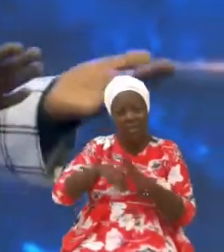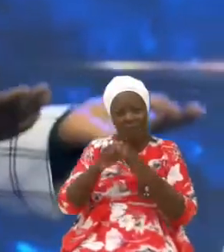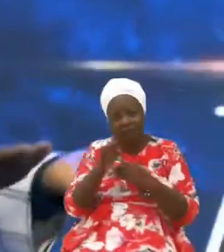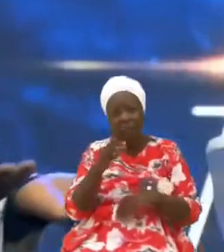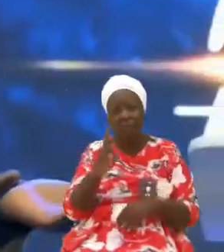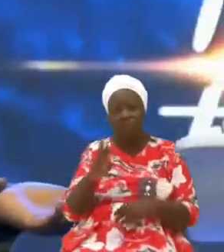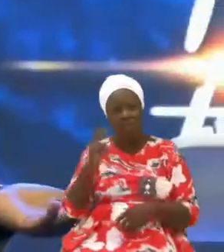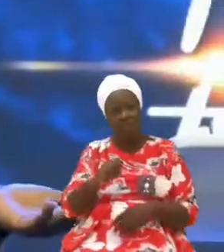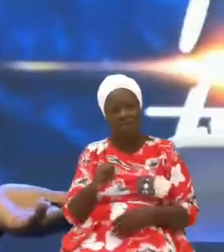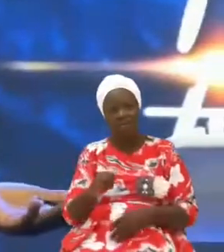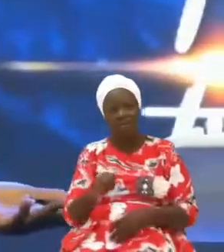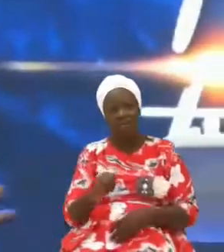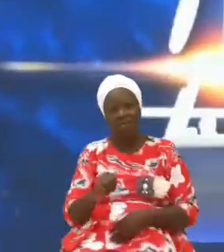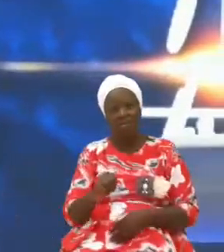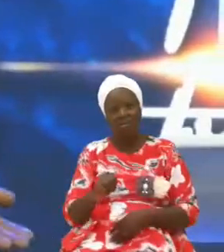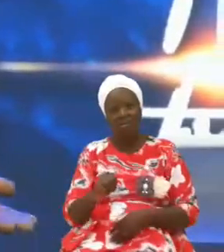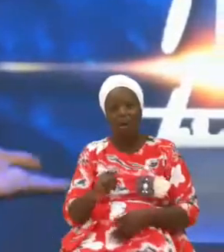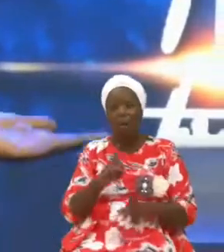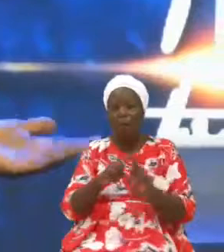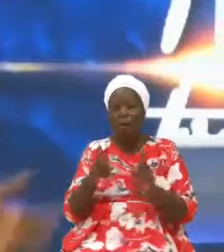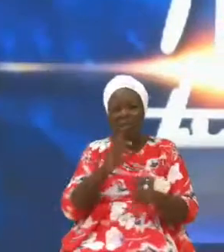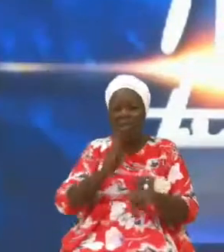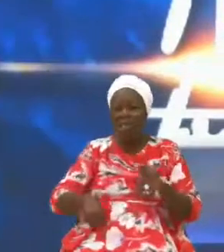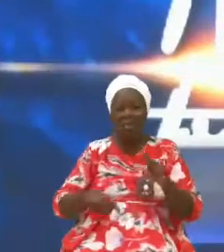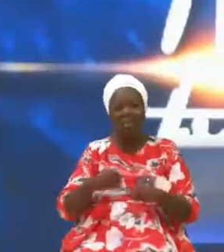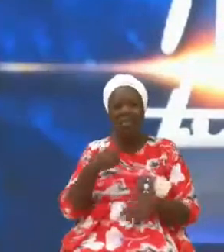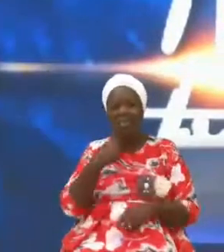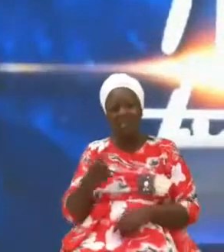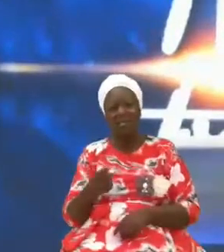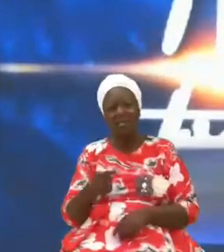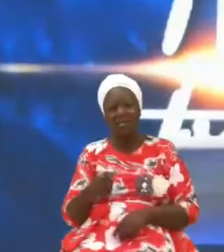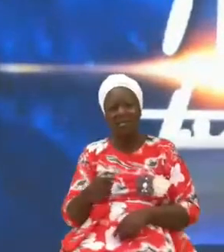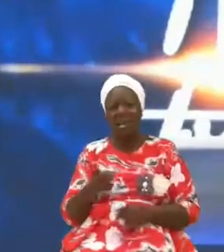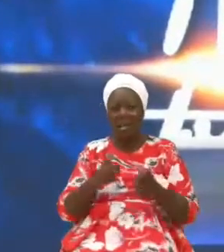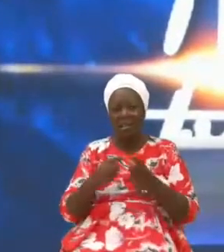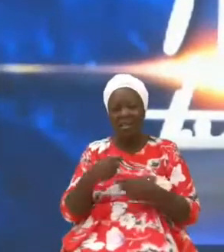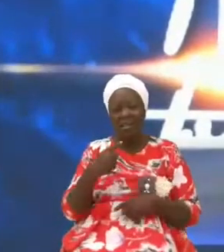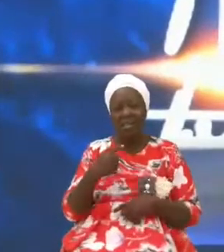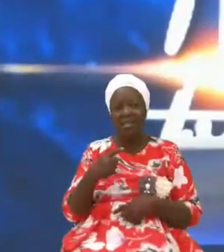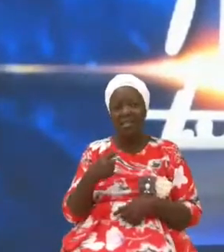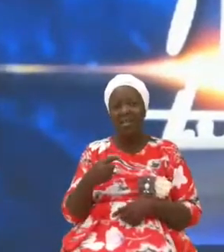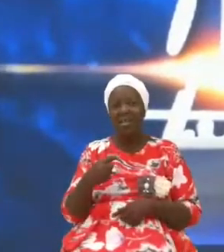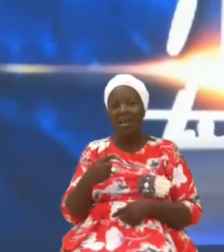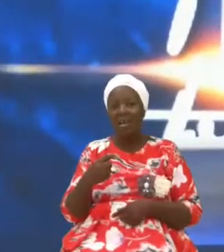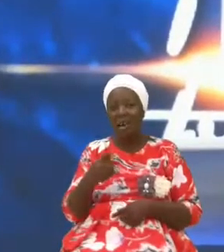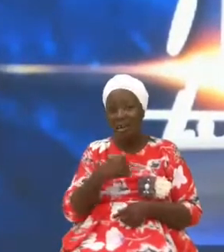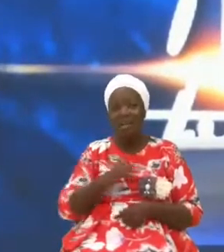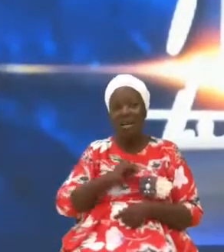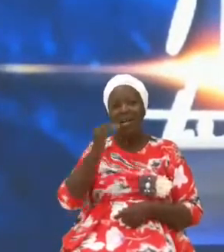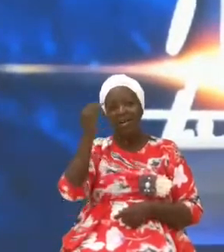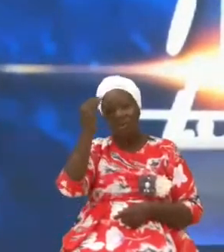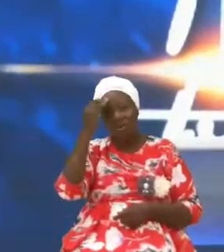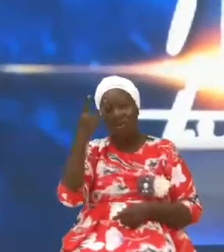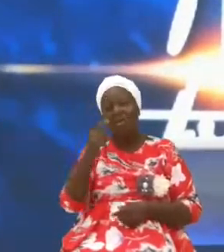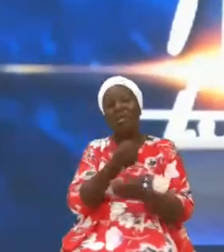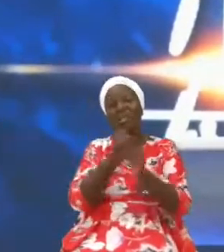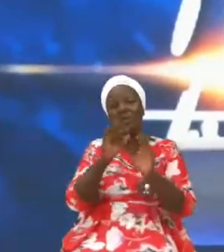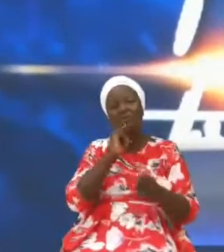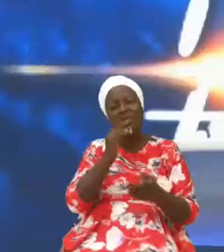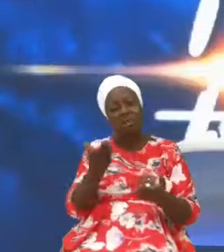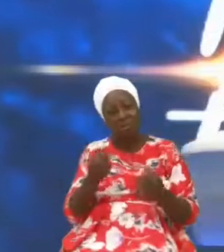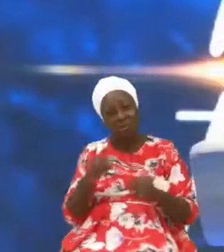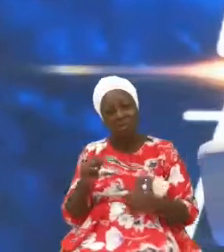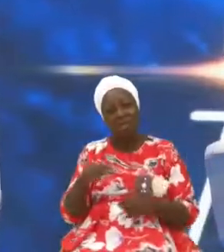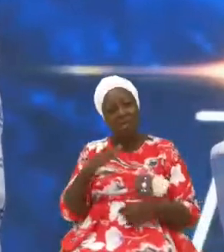the Deliverer is standing right in front of them. And they can't tell. And they say,